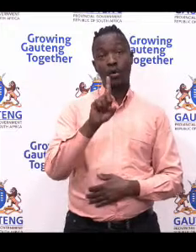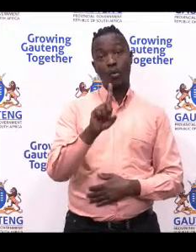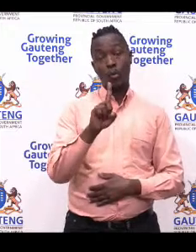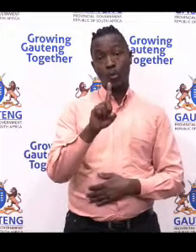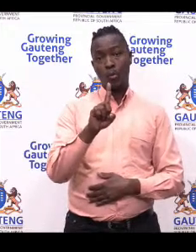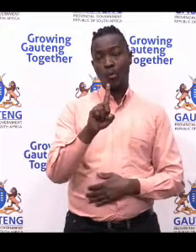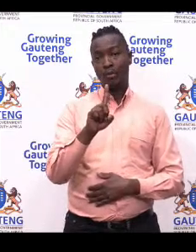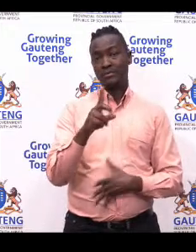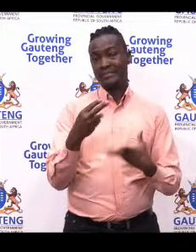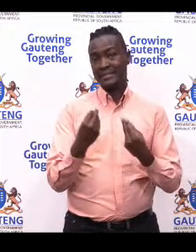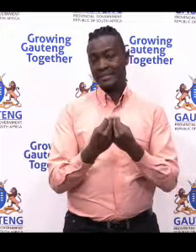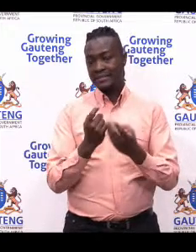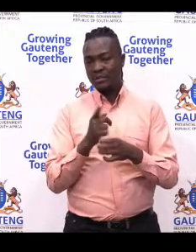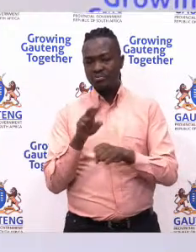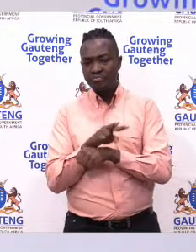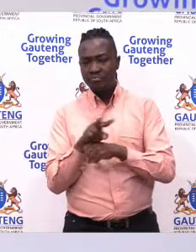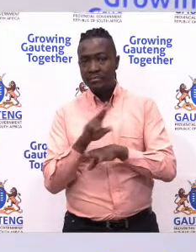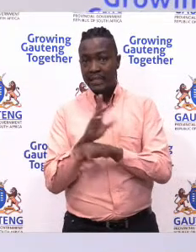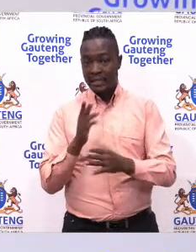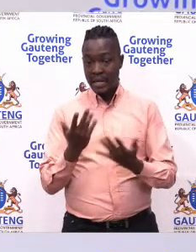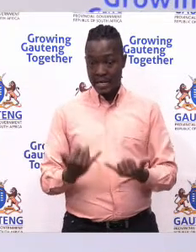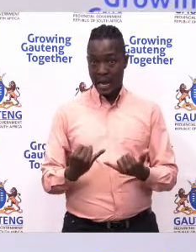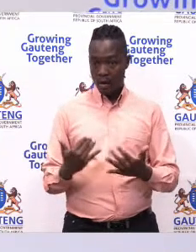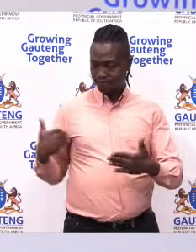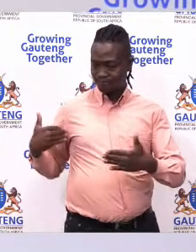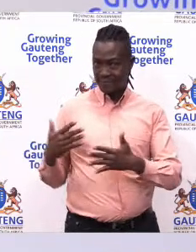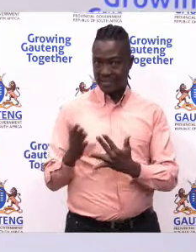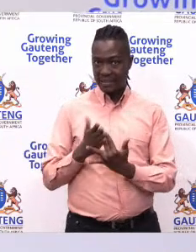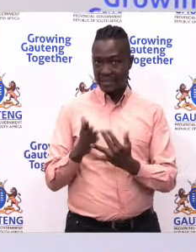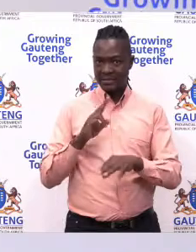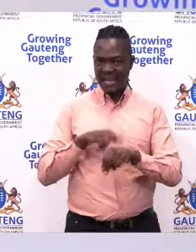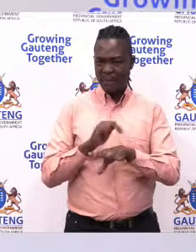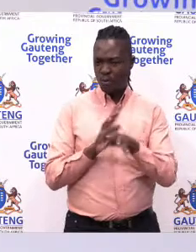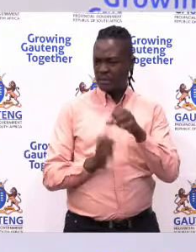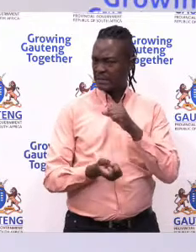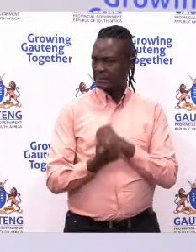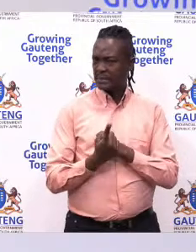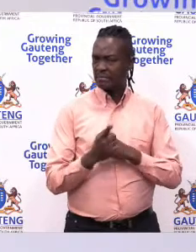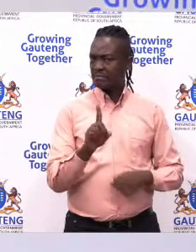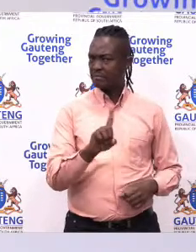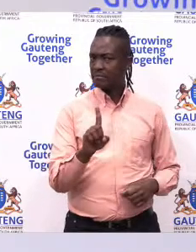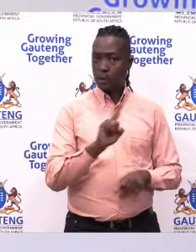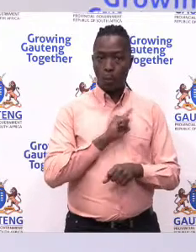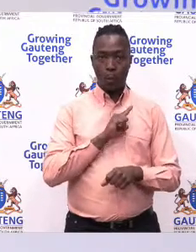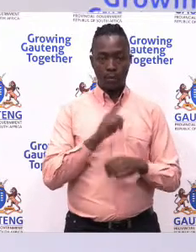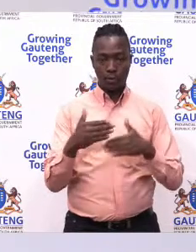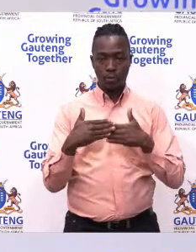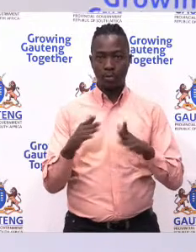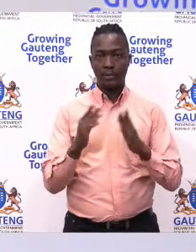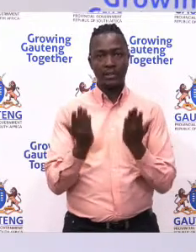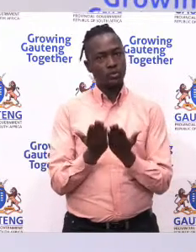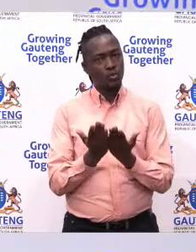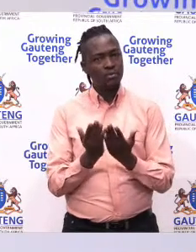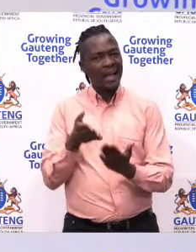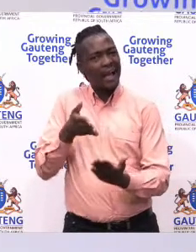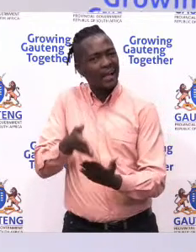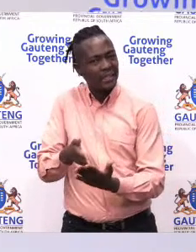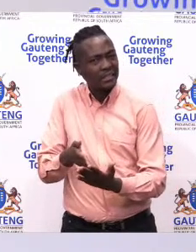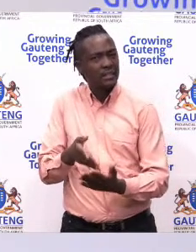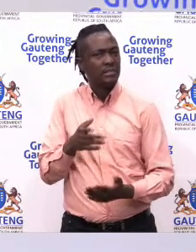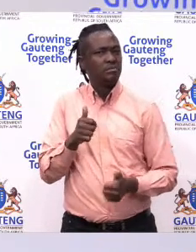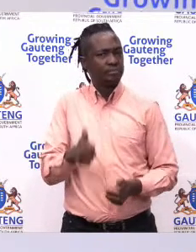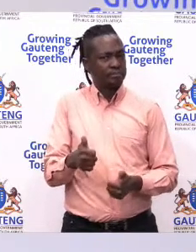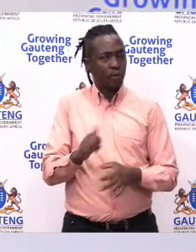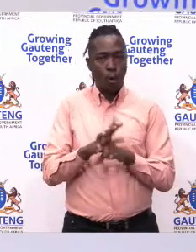we always track is that during this time, what is it that happens? While we're opening schools, is there attendance, but is there